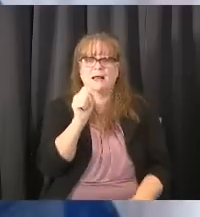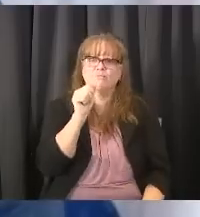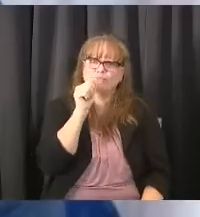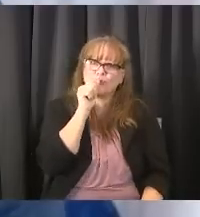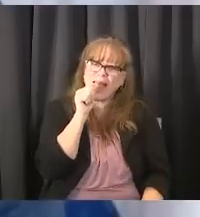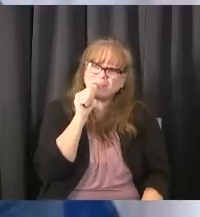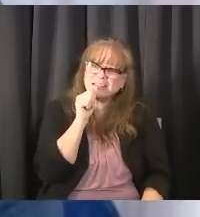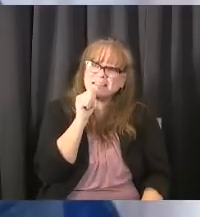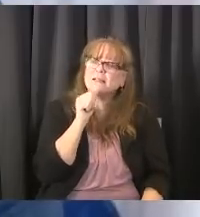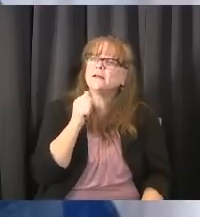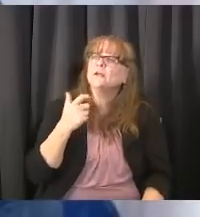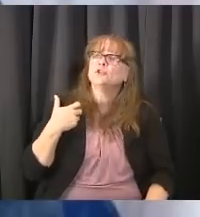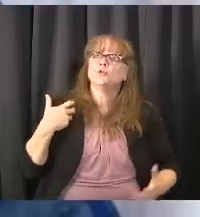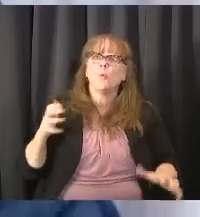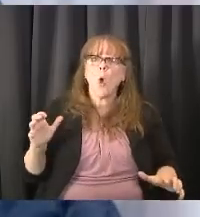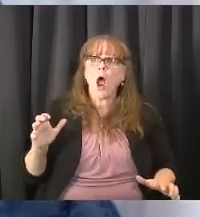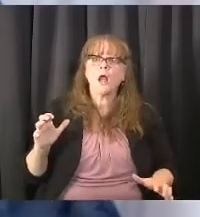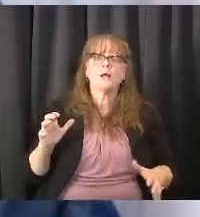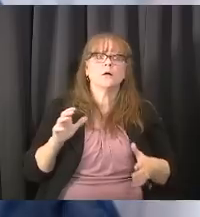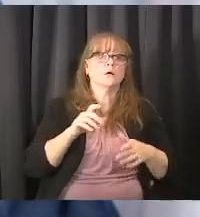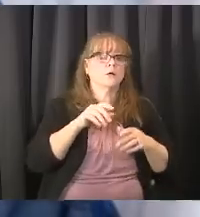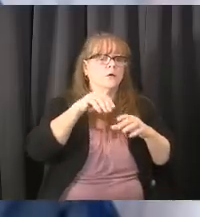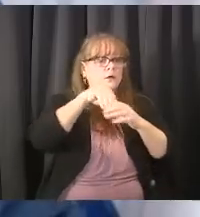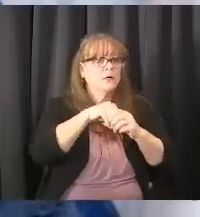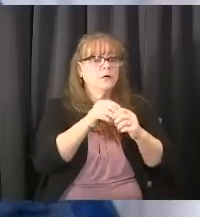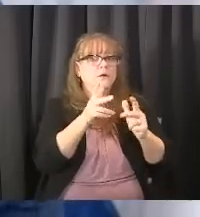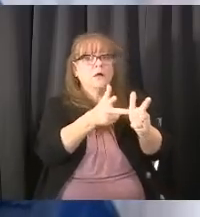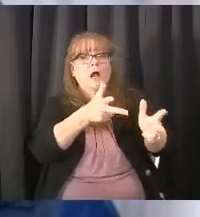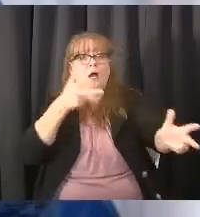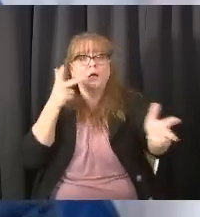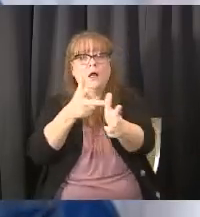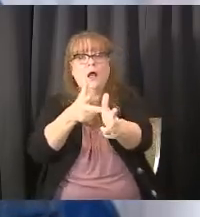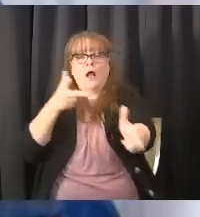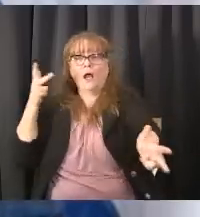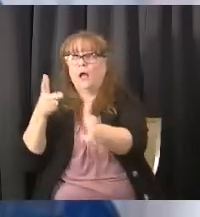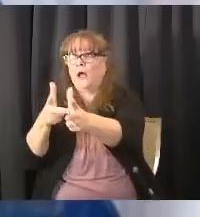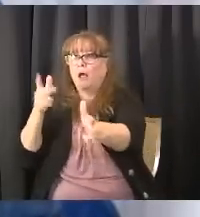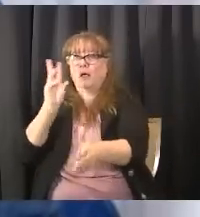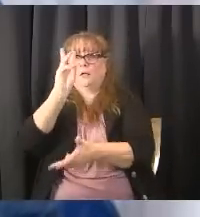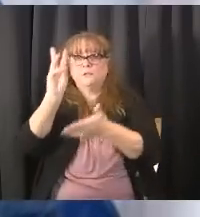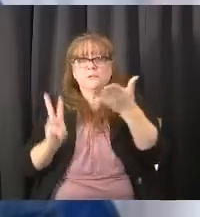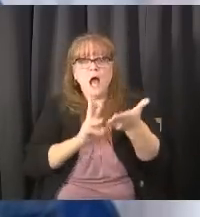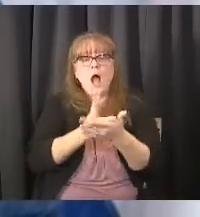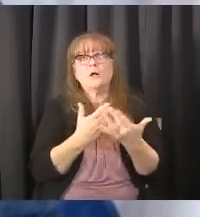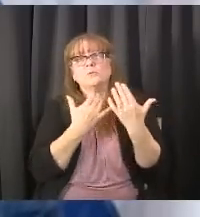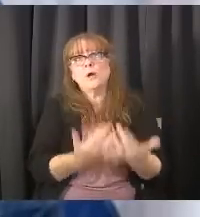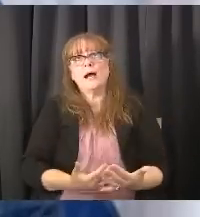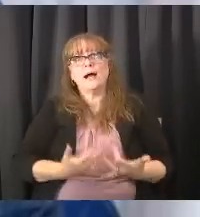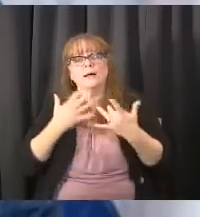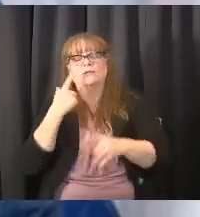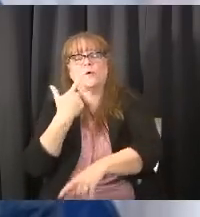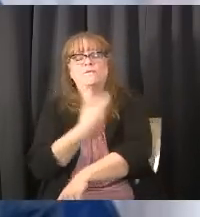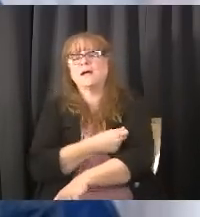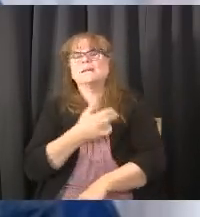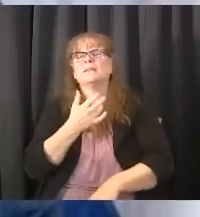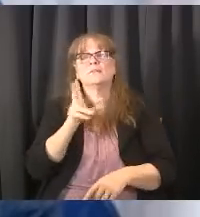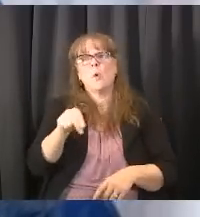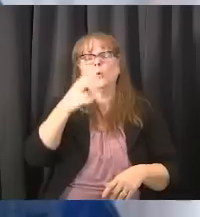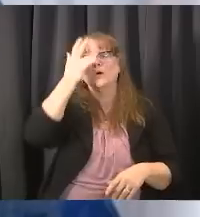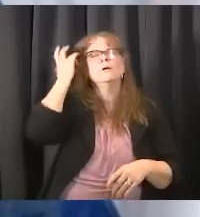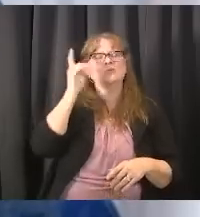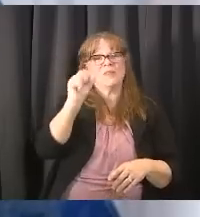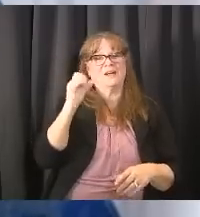to get a vaccine. So there's a role for all of the above, but a lot of the economies of scale that we recognize with vaccine